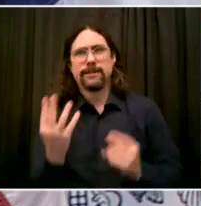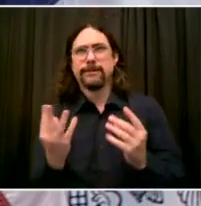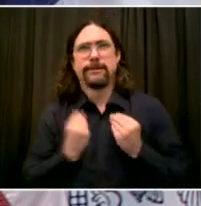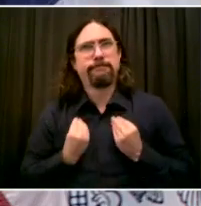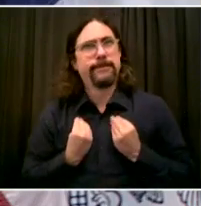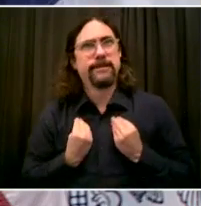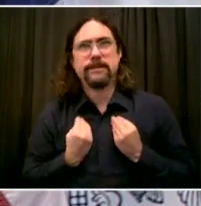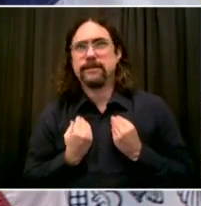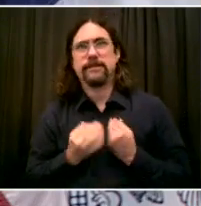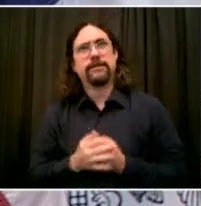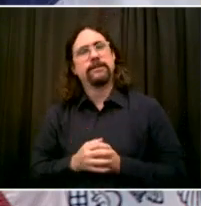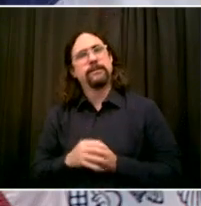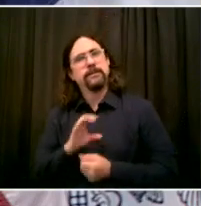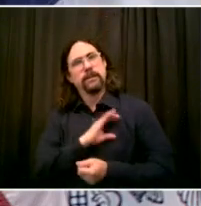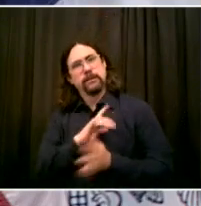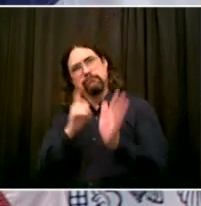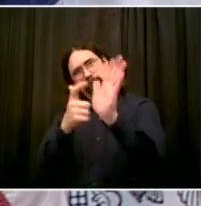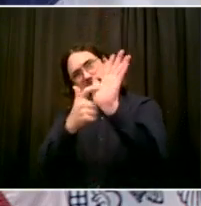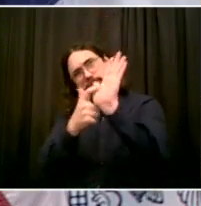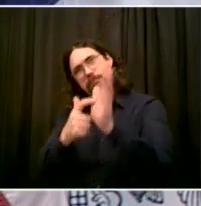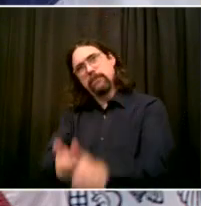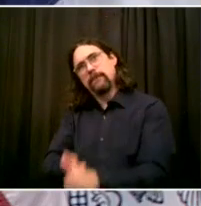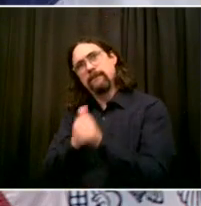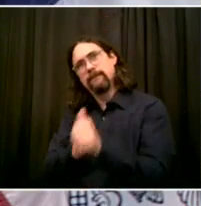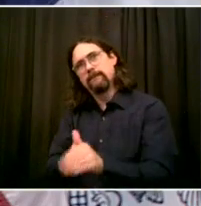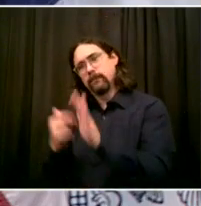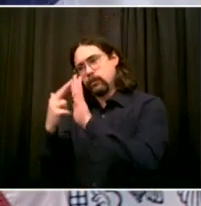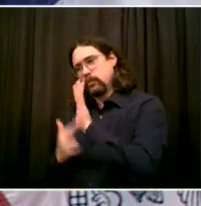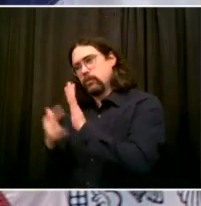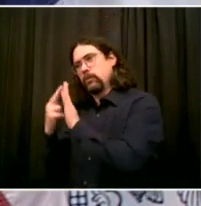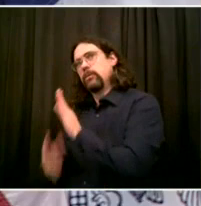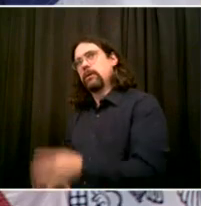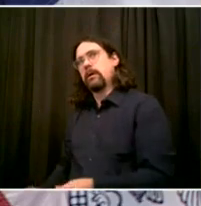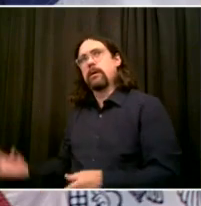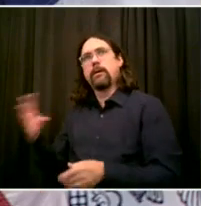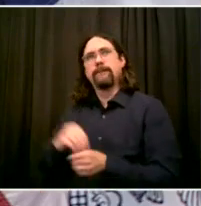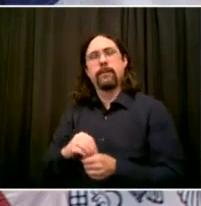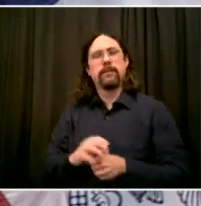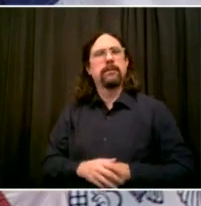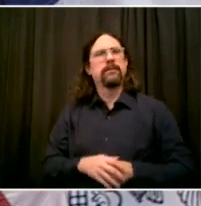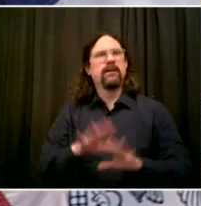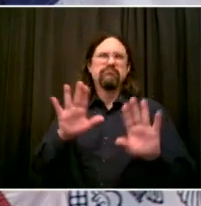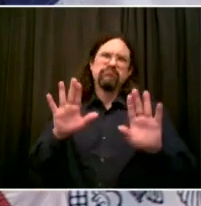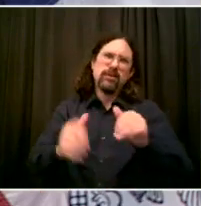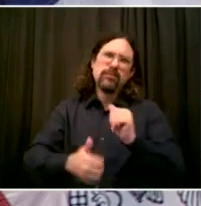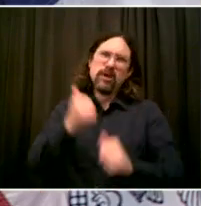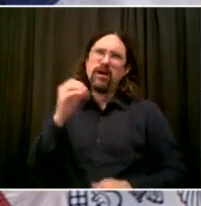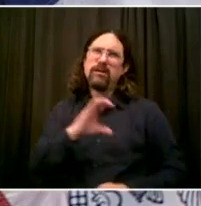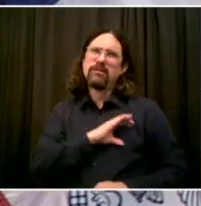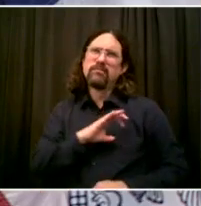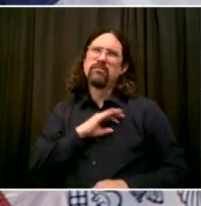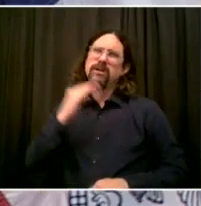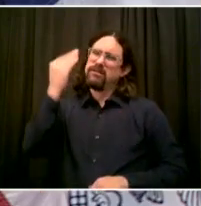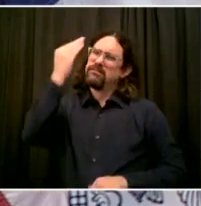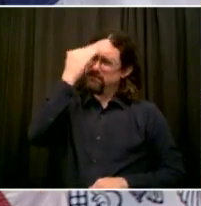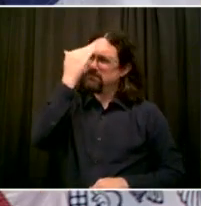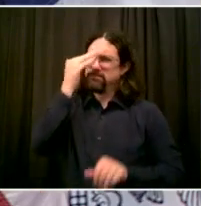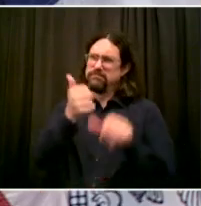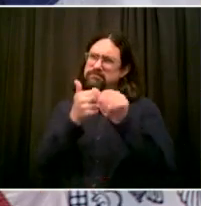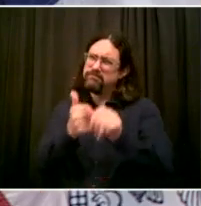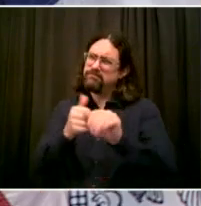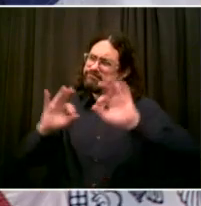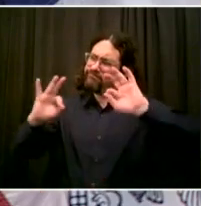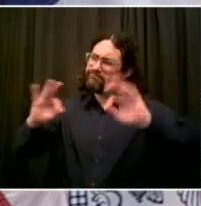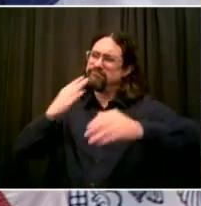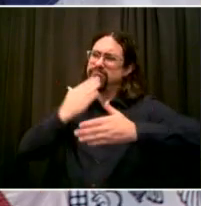do. But for those who do not, there has to be a clear process, investigation, and follow through in